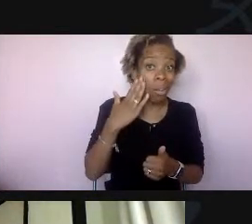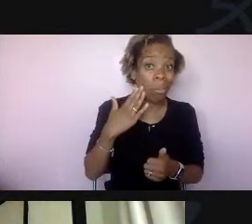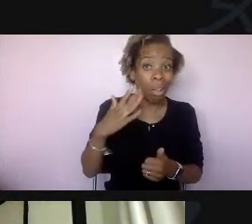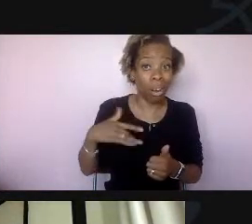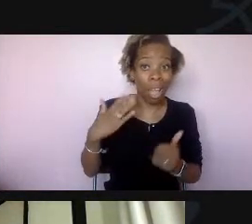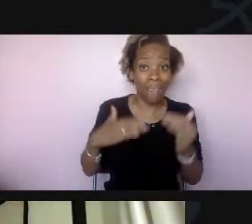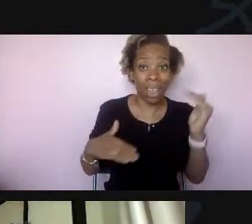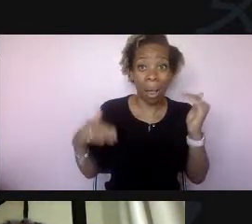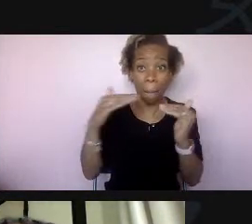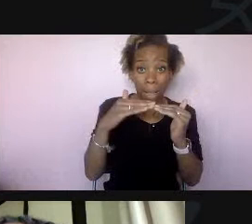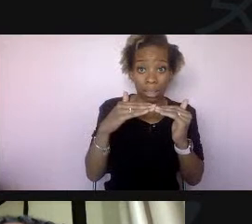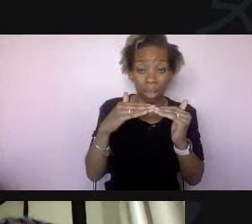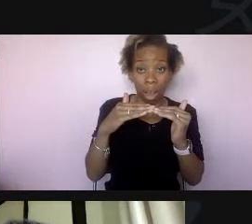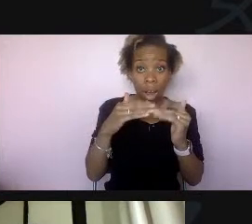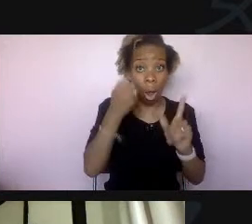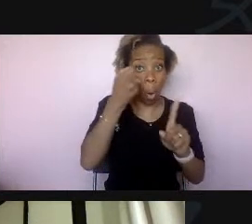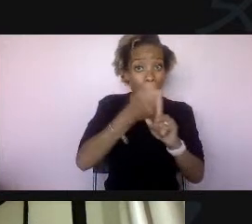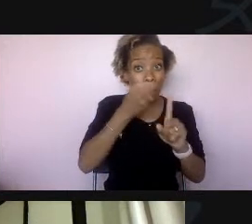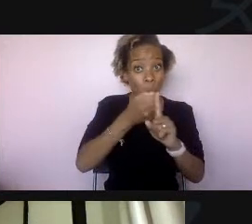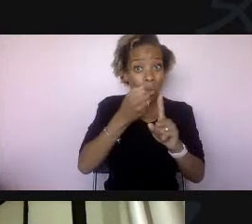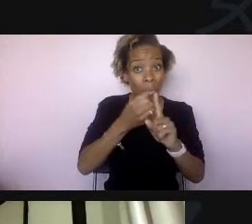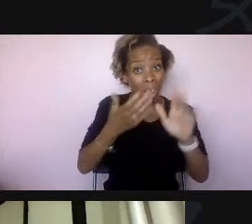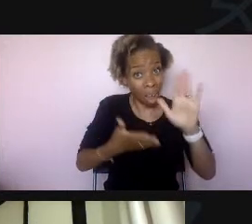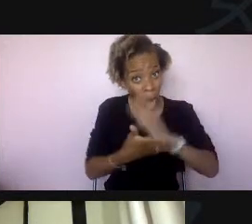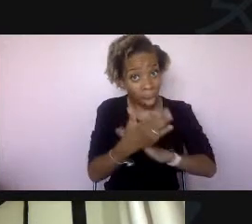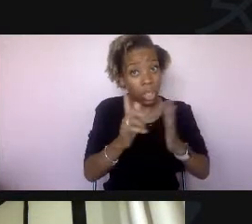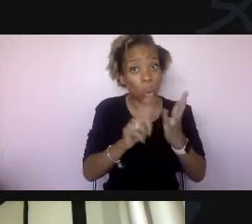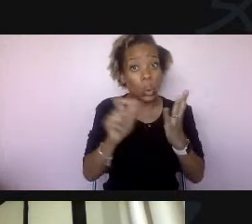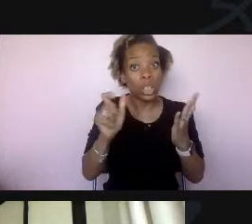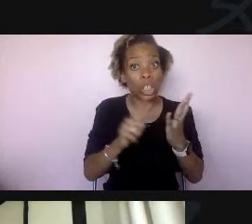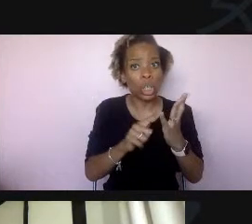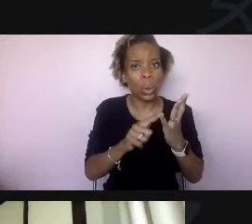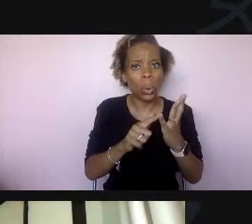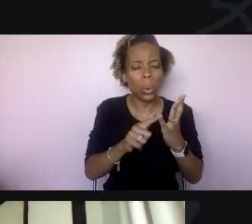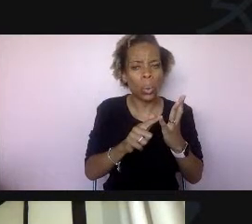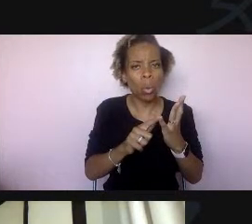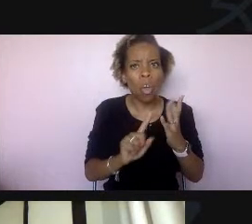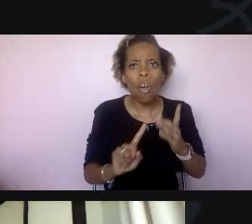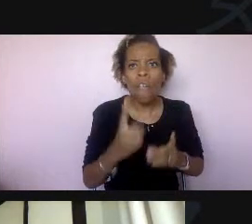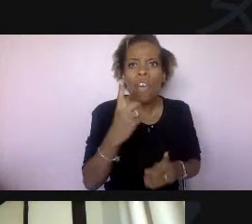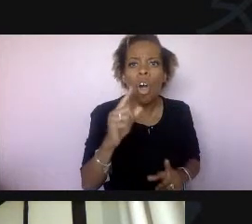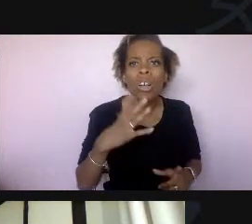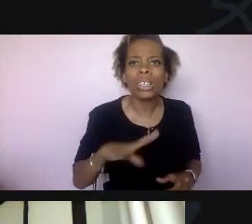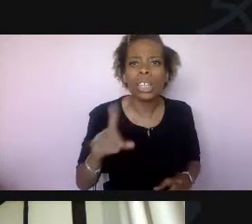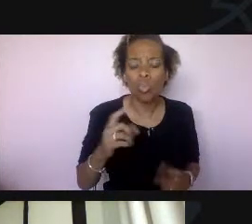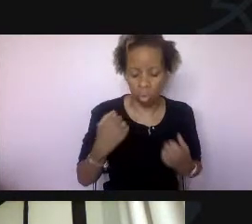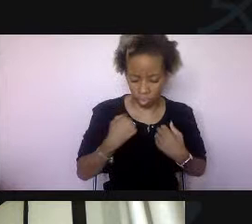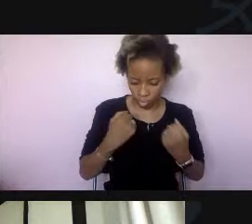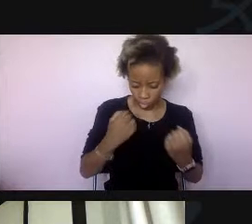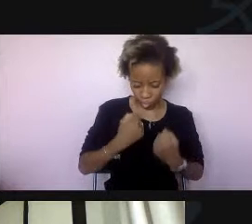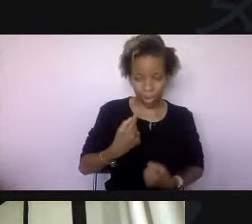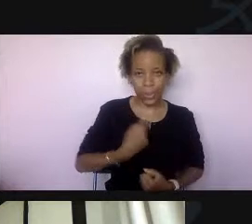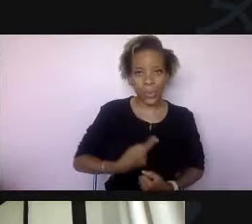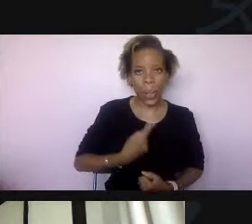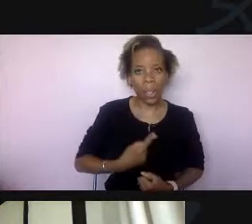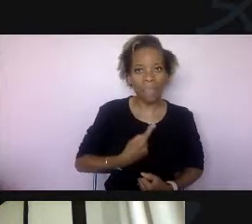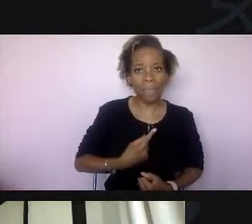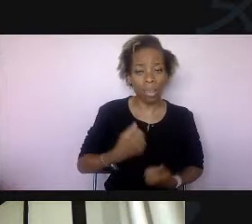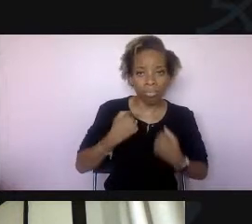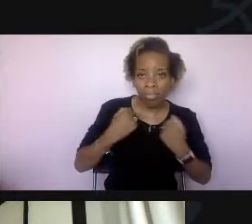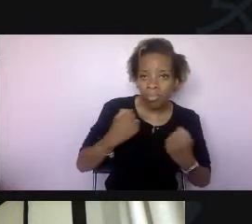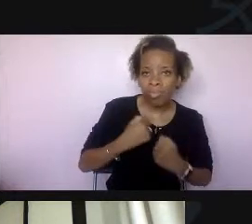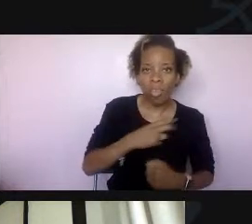UCU lens, it has to start with you as ourselves, as officers, as members,